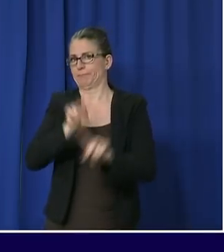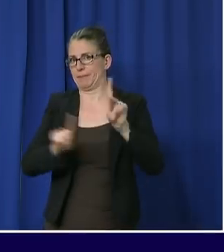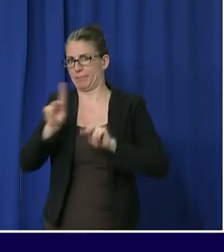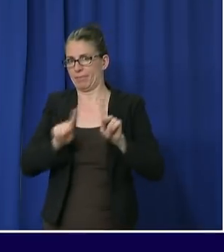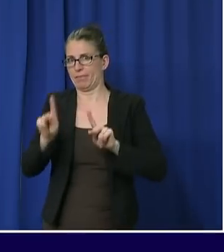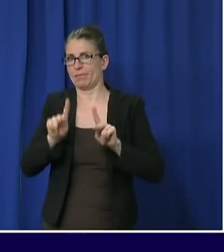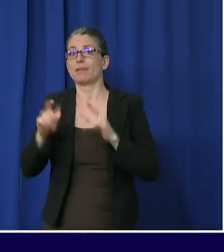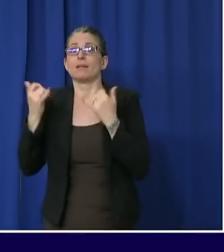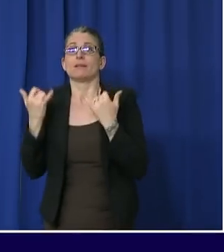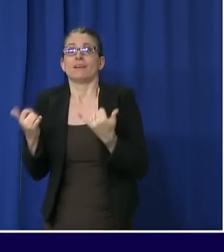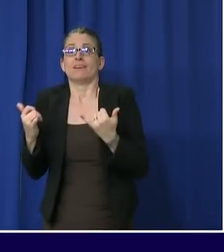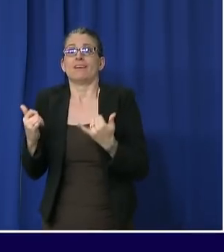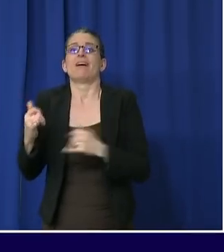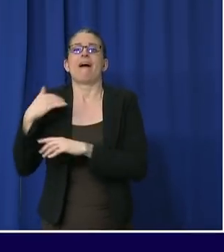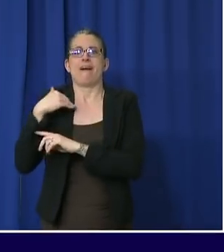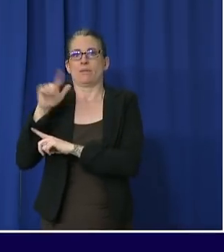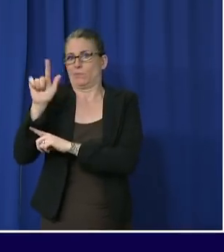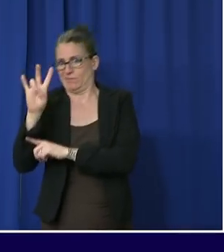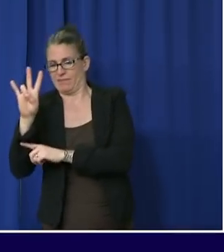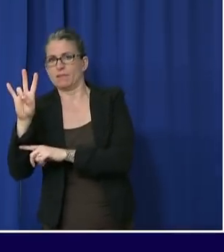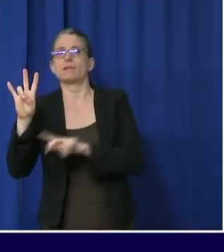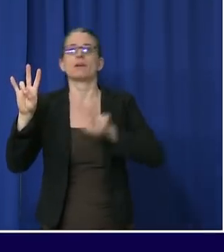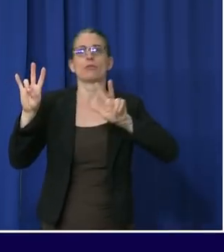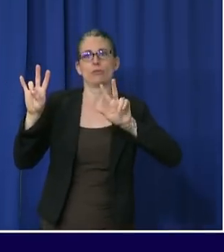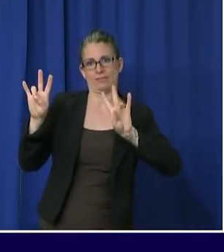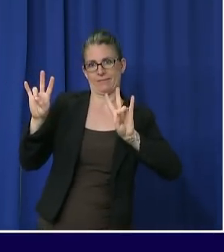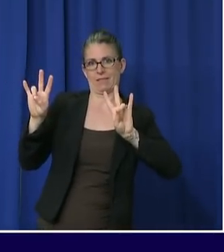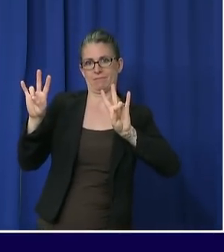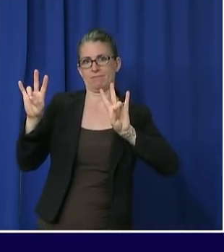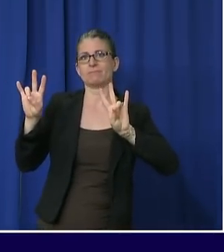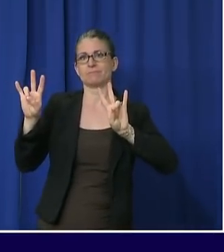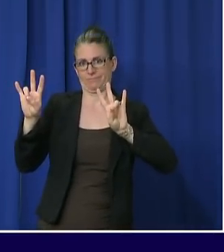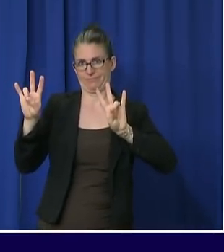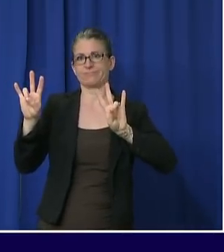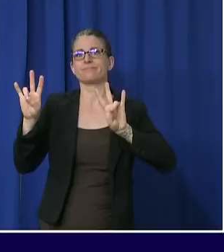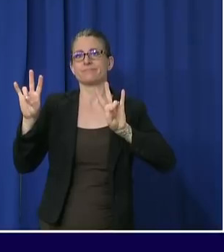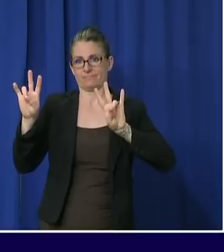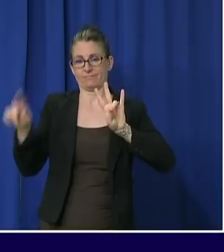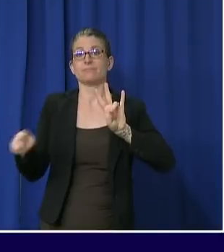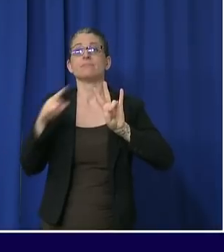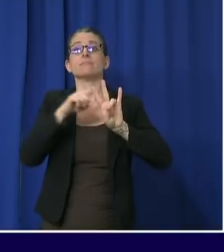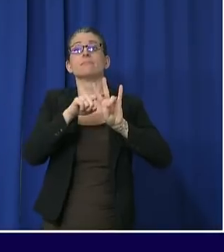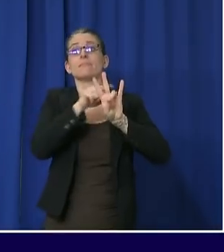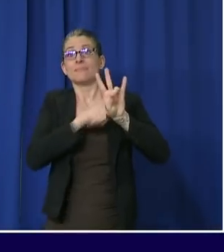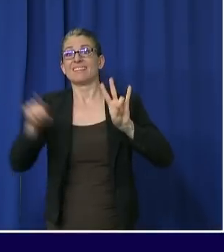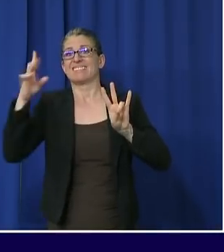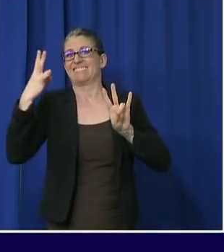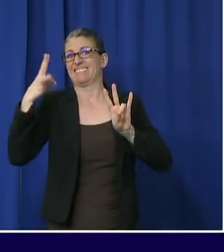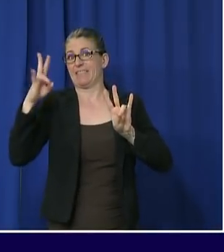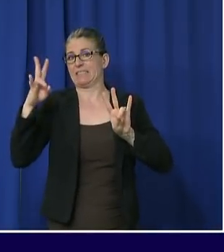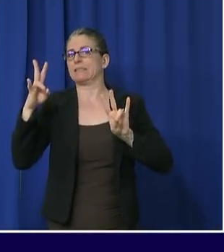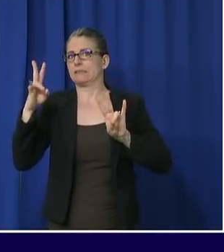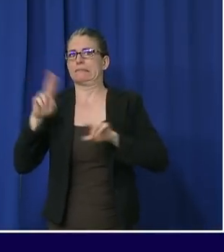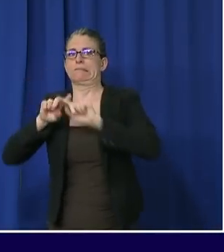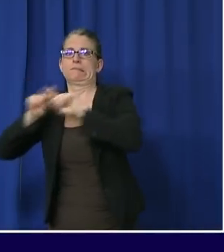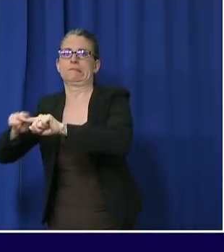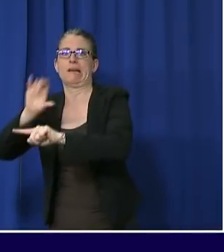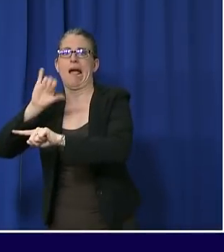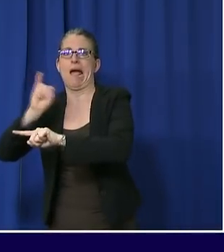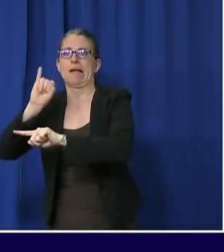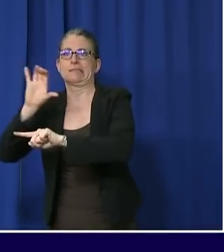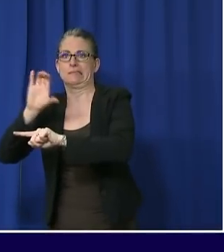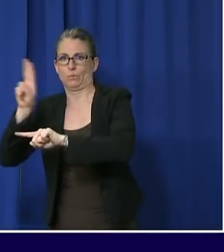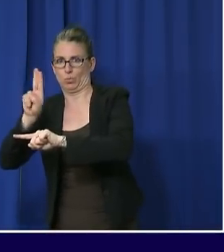now. Of those 37, 17 are in intensive care and 9 are on